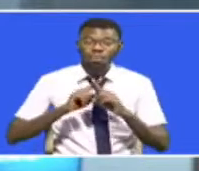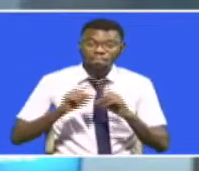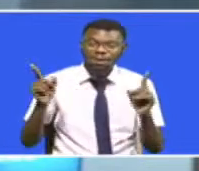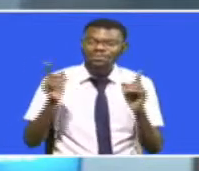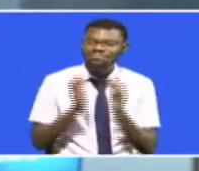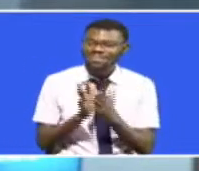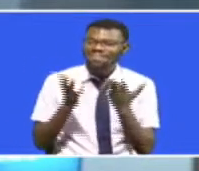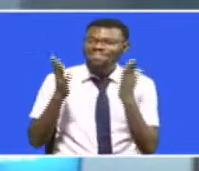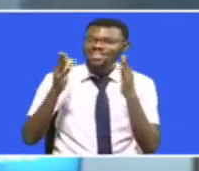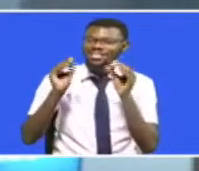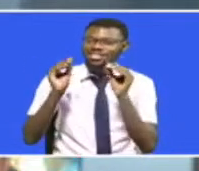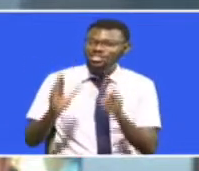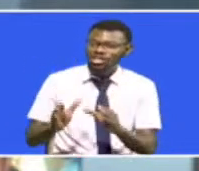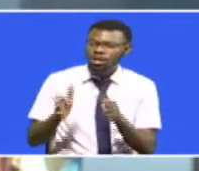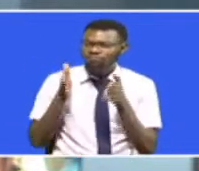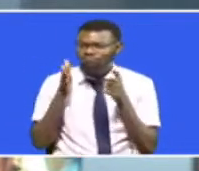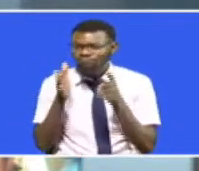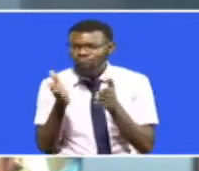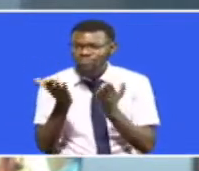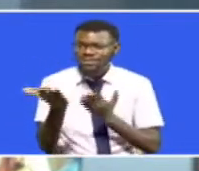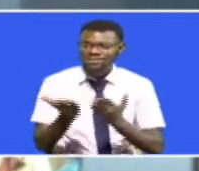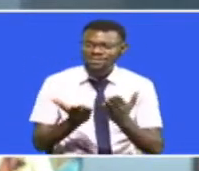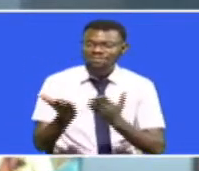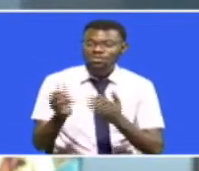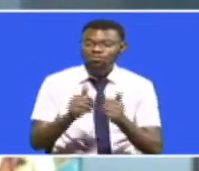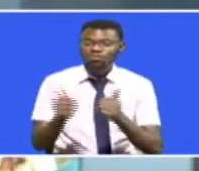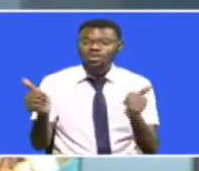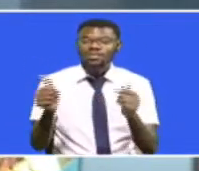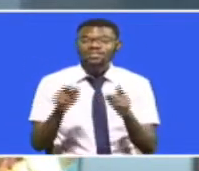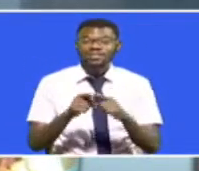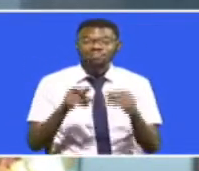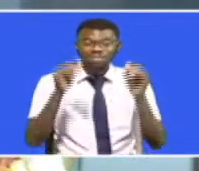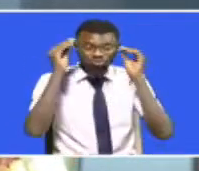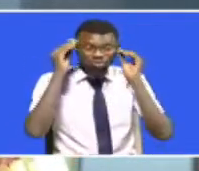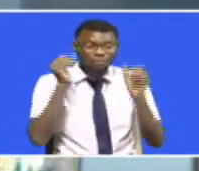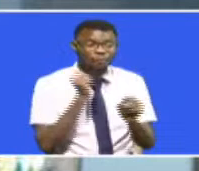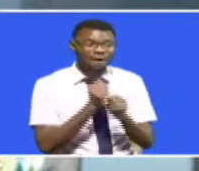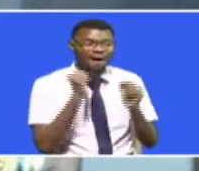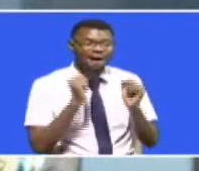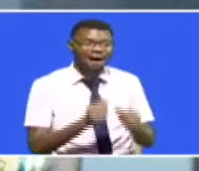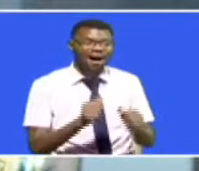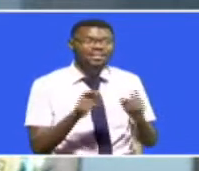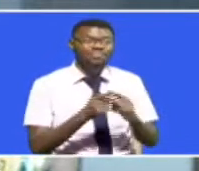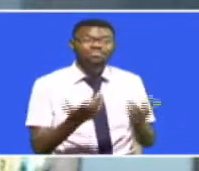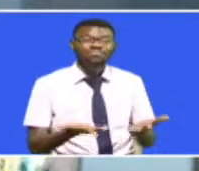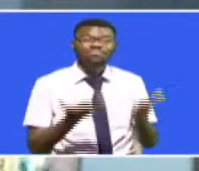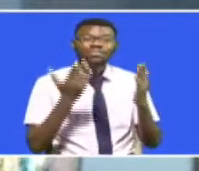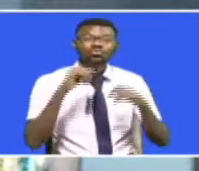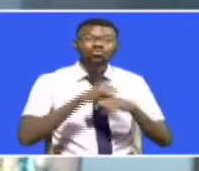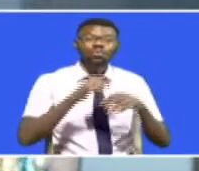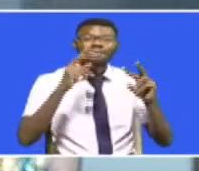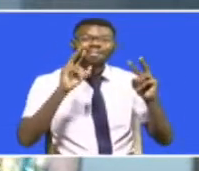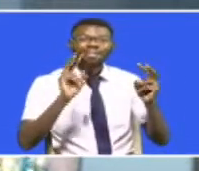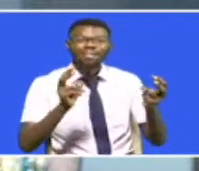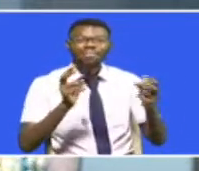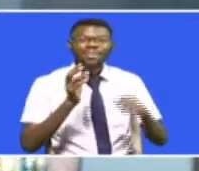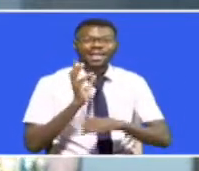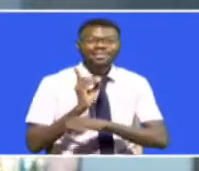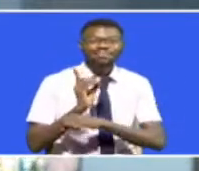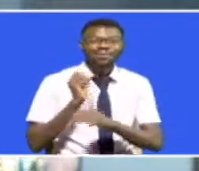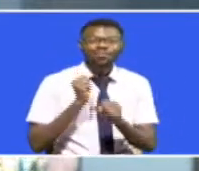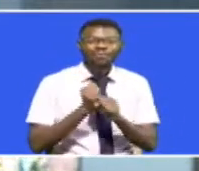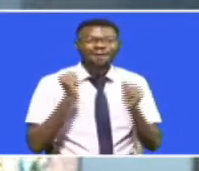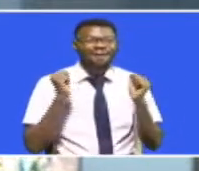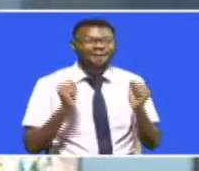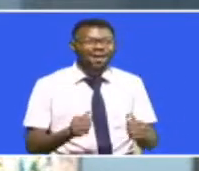their dedication service and learners for their hard work in upholding their school's motto, discipline and hard work, which